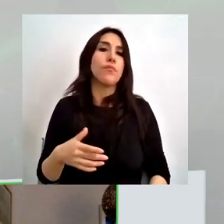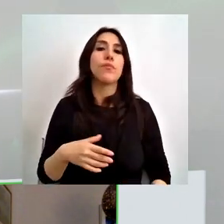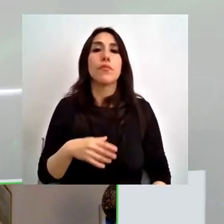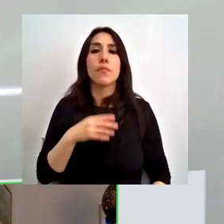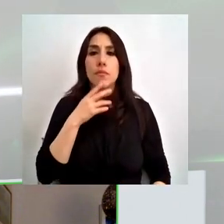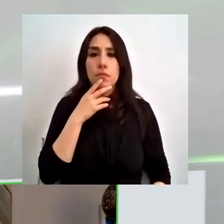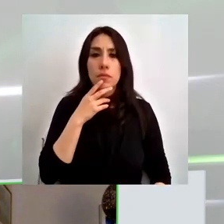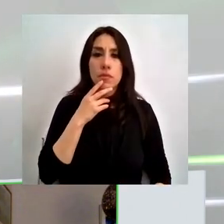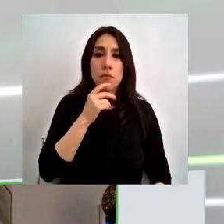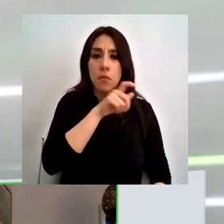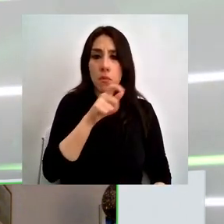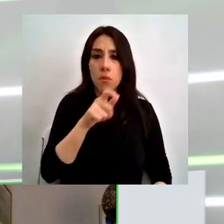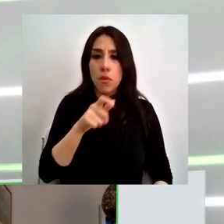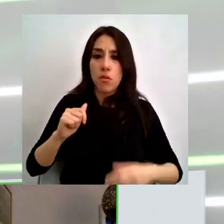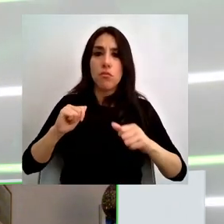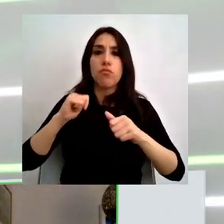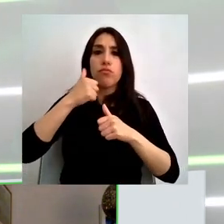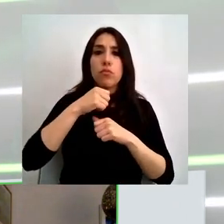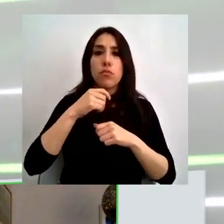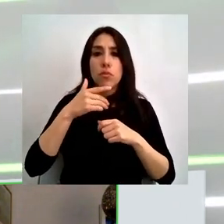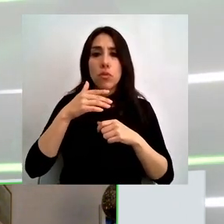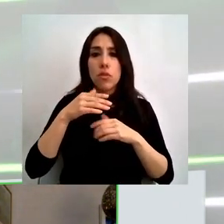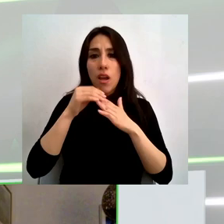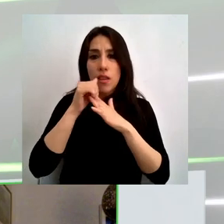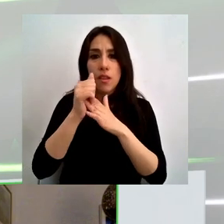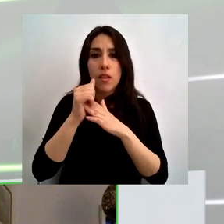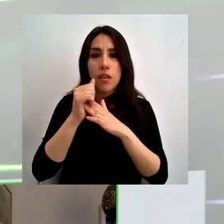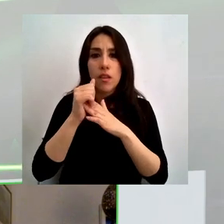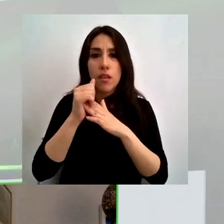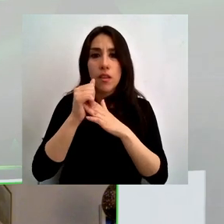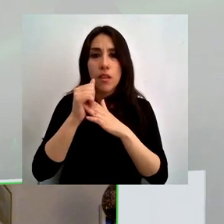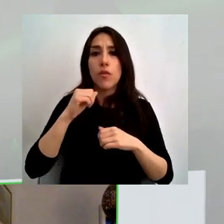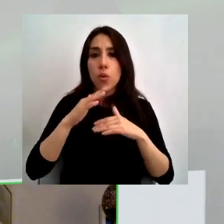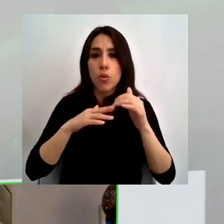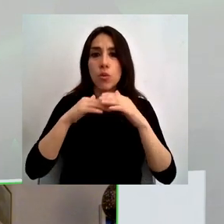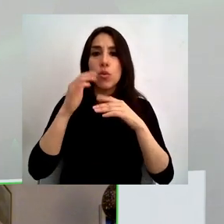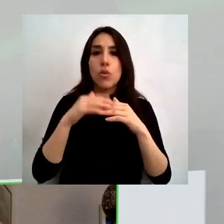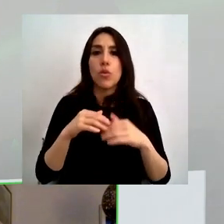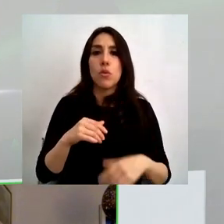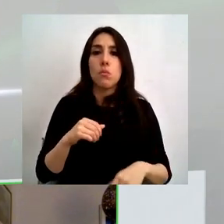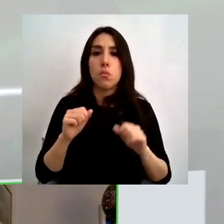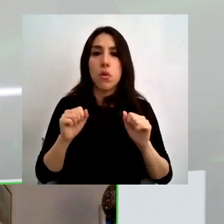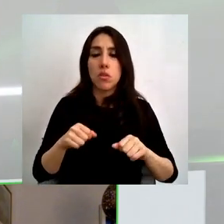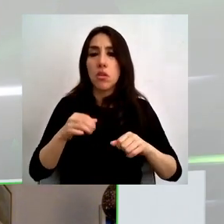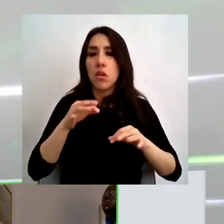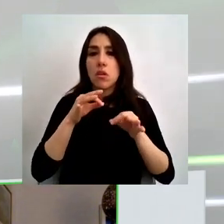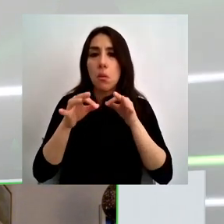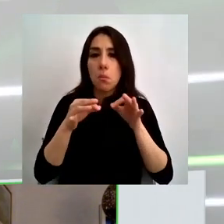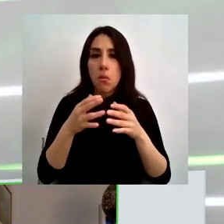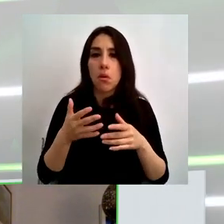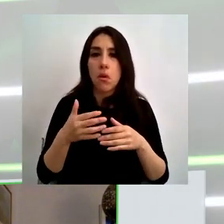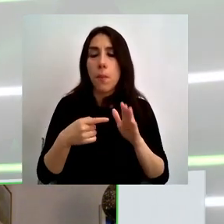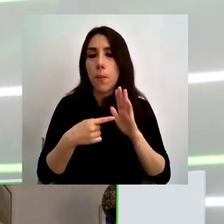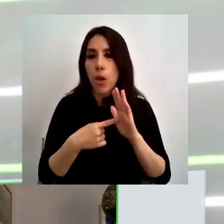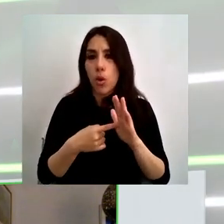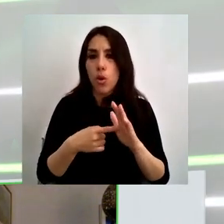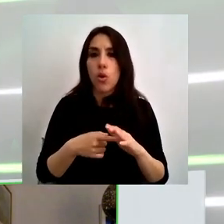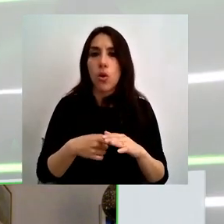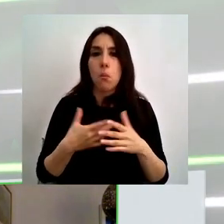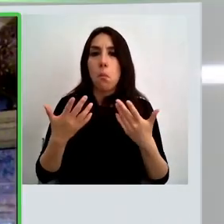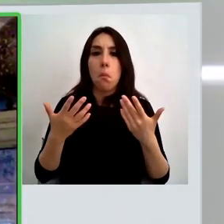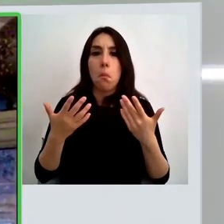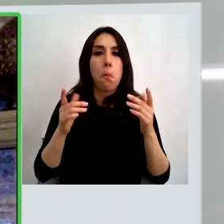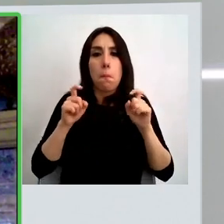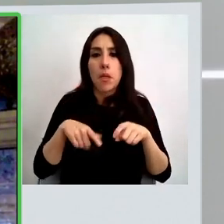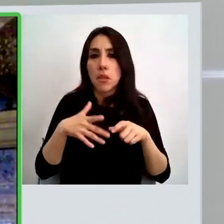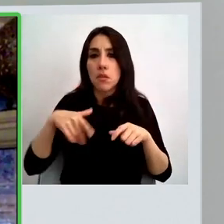the structure. Could you tell us about similar examples in public institutions?